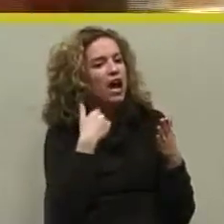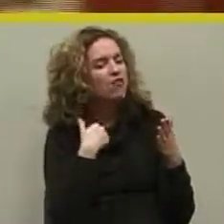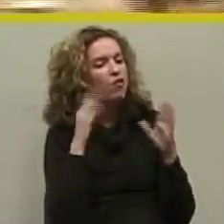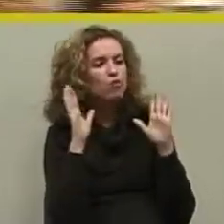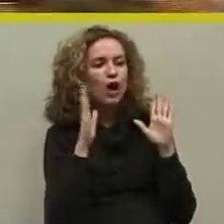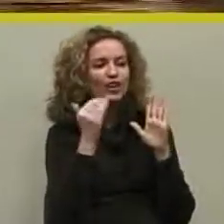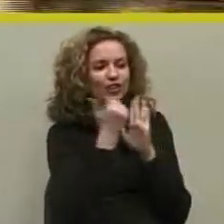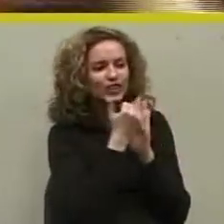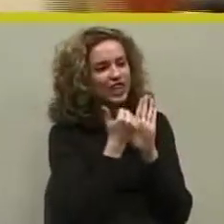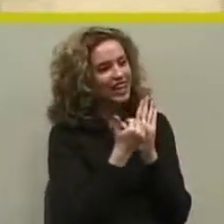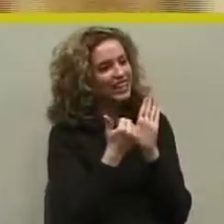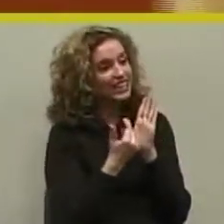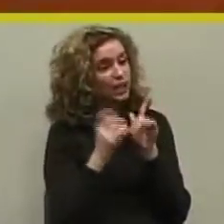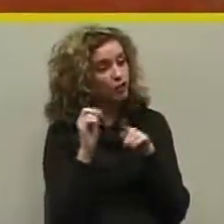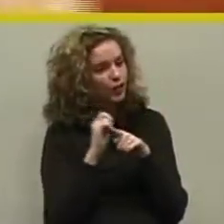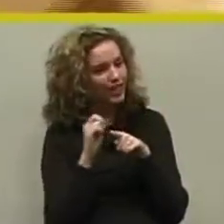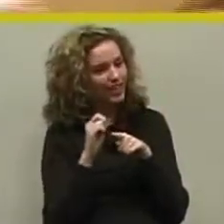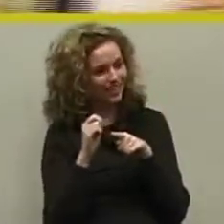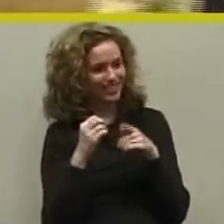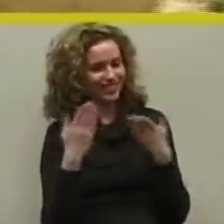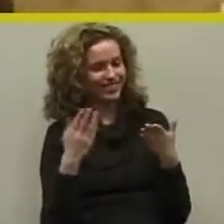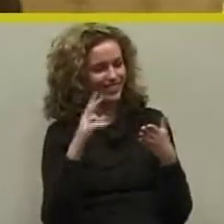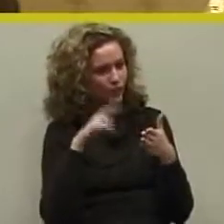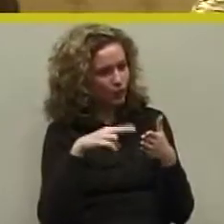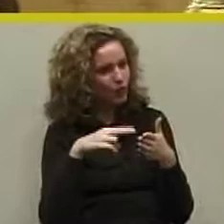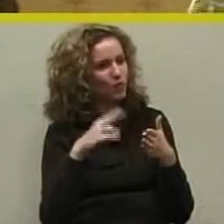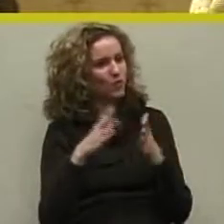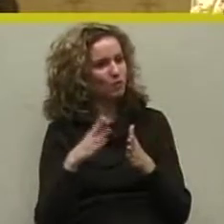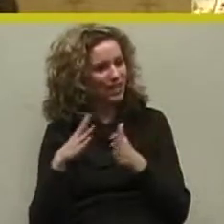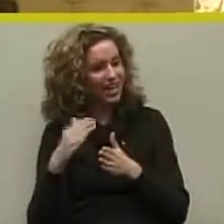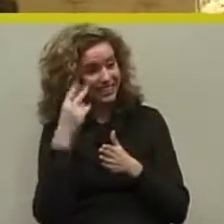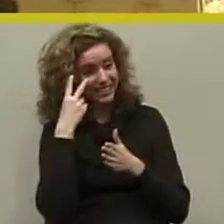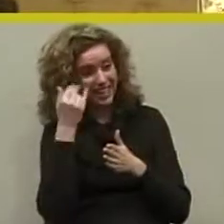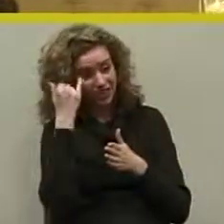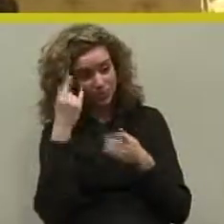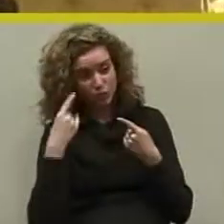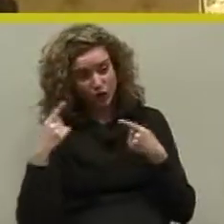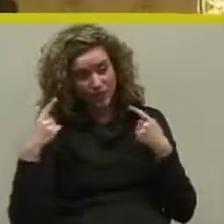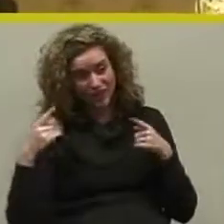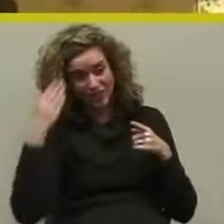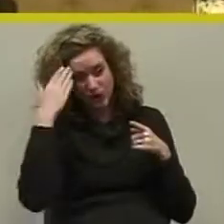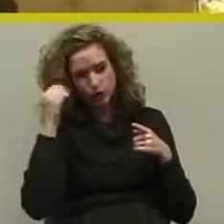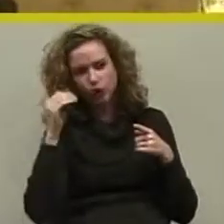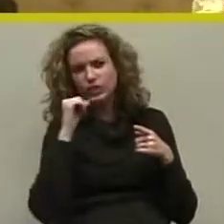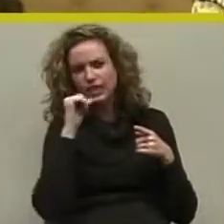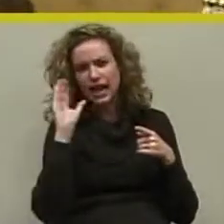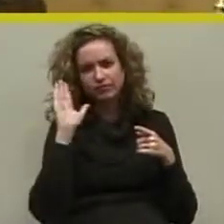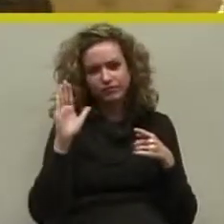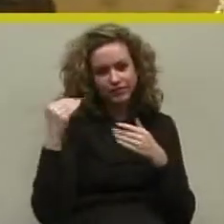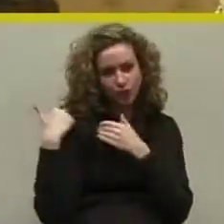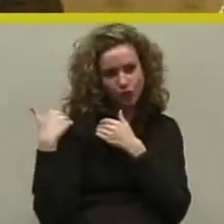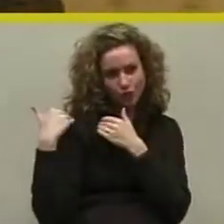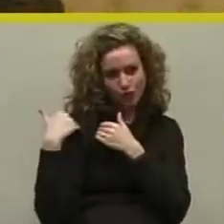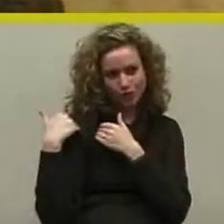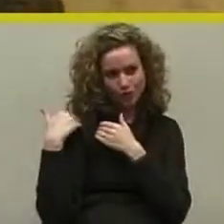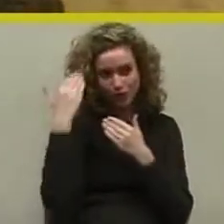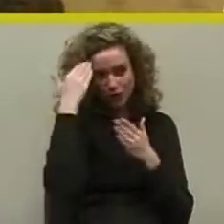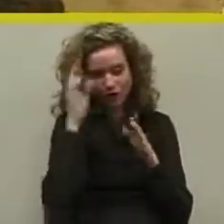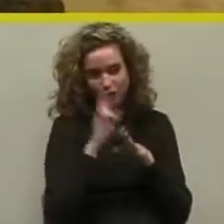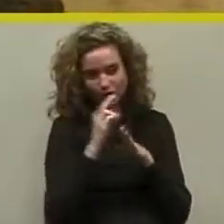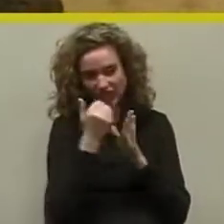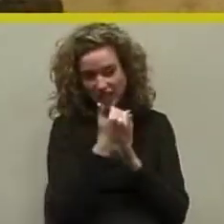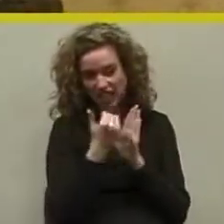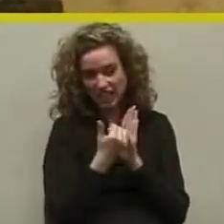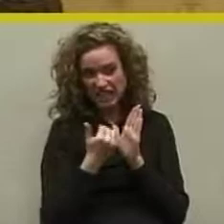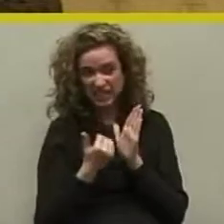the training, let's go through the plan and see if that's working. That takes it off of you when you're just using this checklist. There you